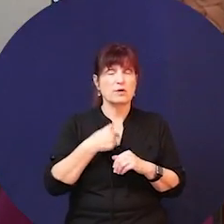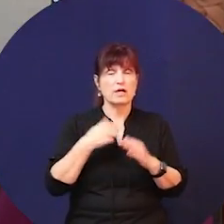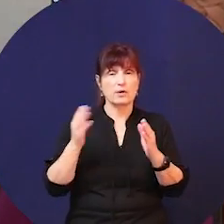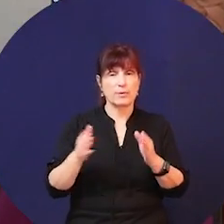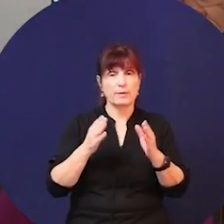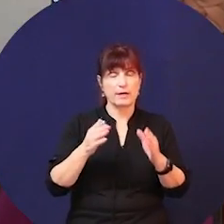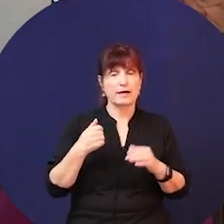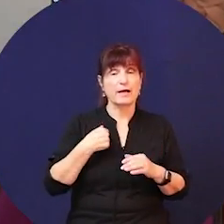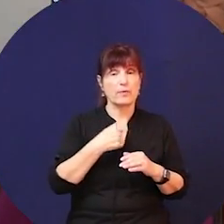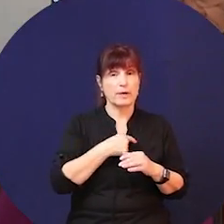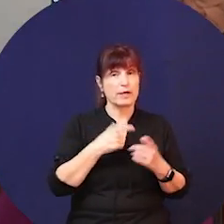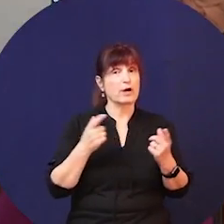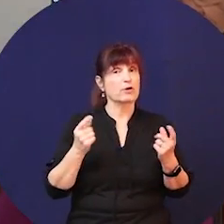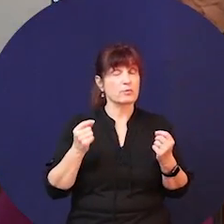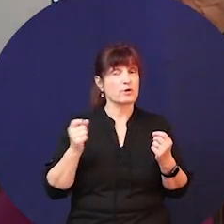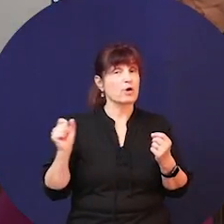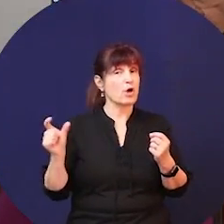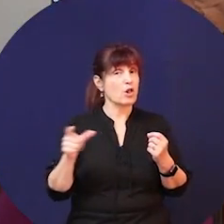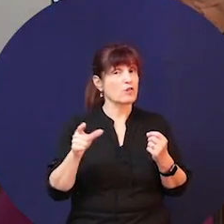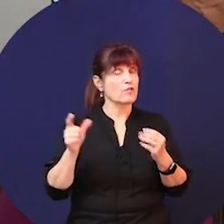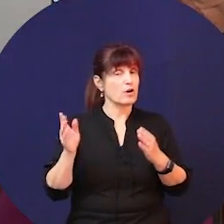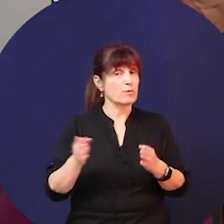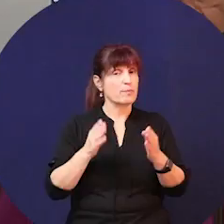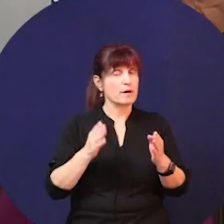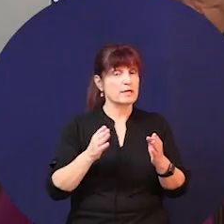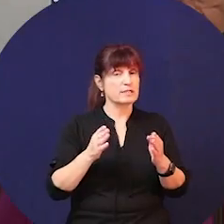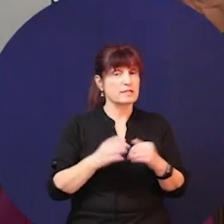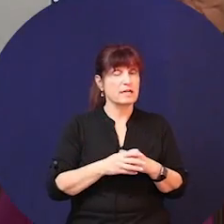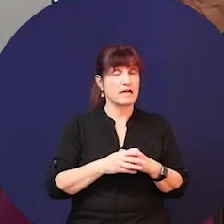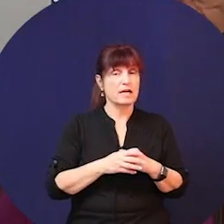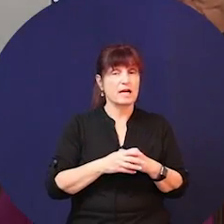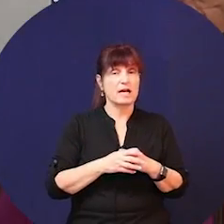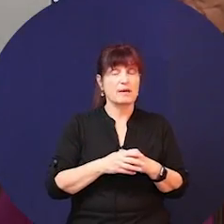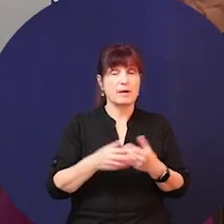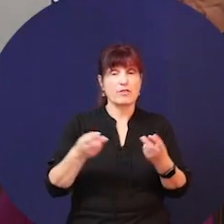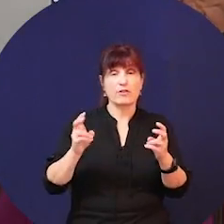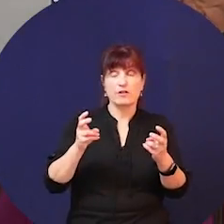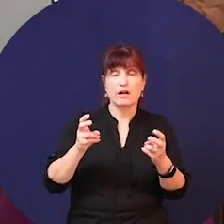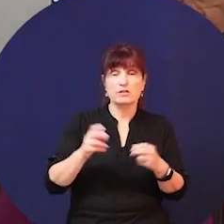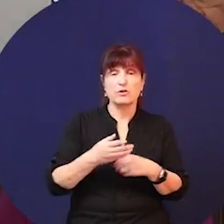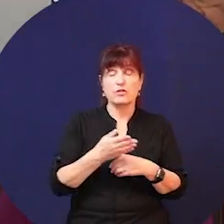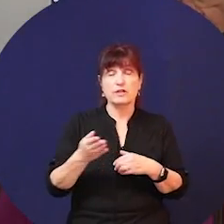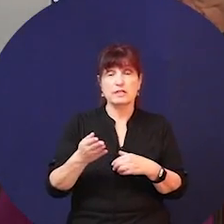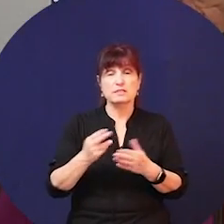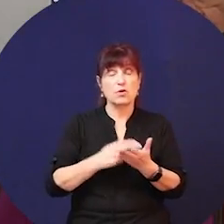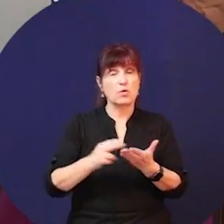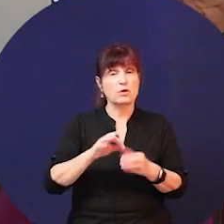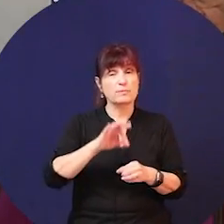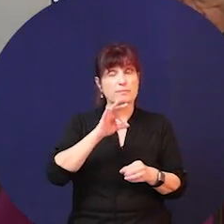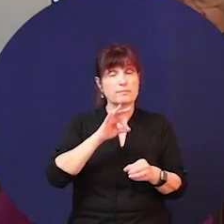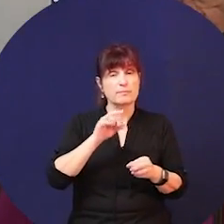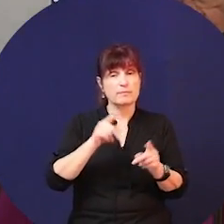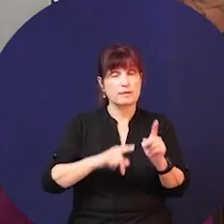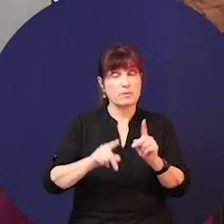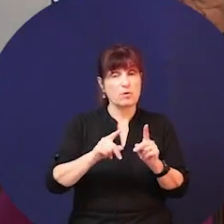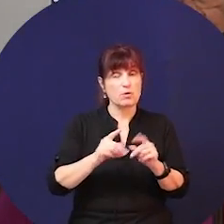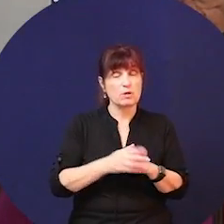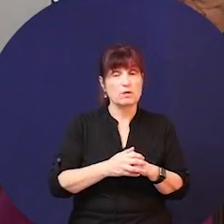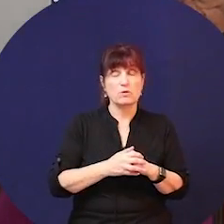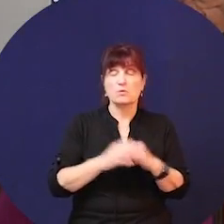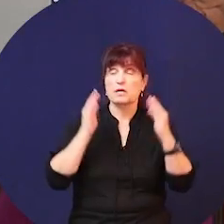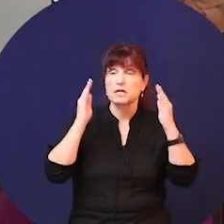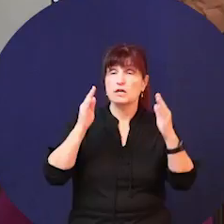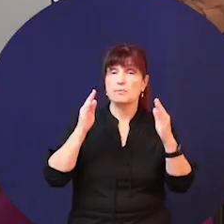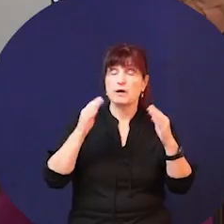we are doing all of our preparation about the theological aspects of what we're about as a holy people. We won't really even hear about the angels